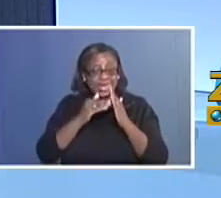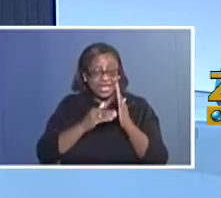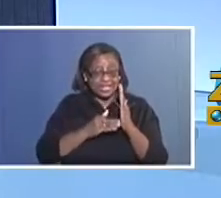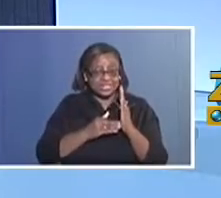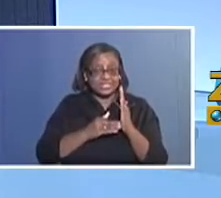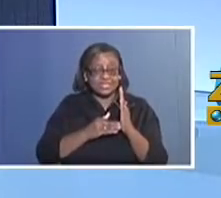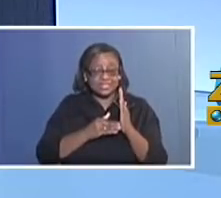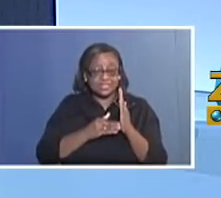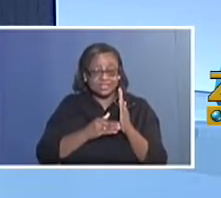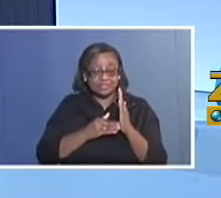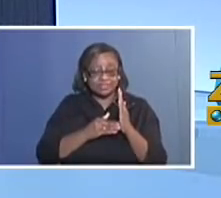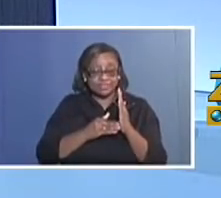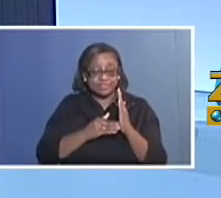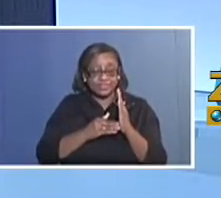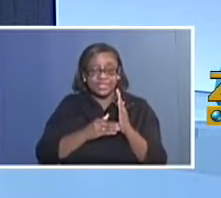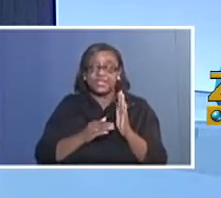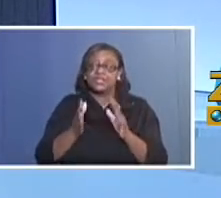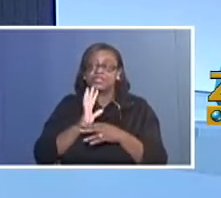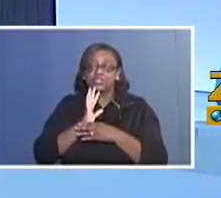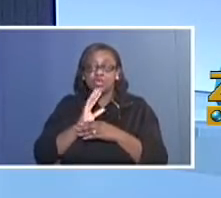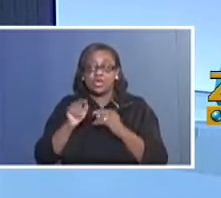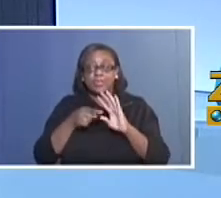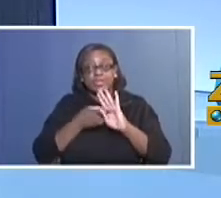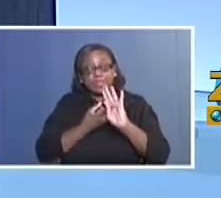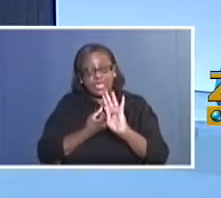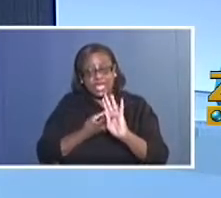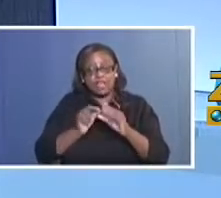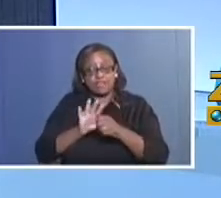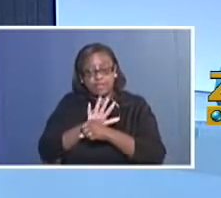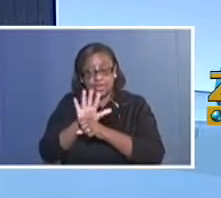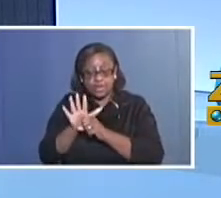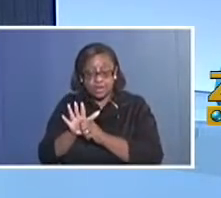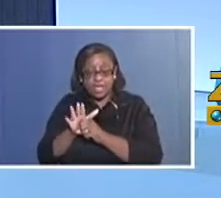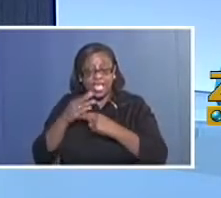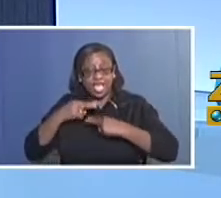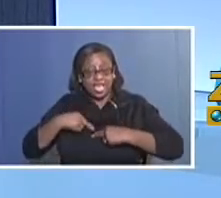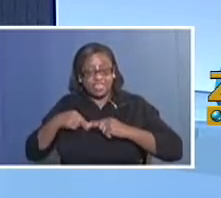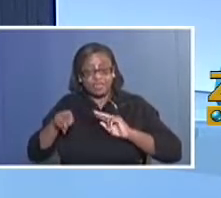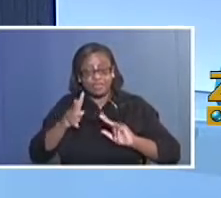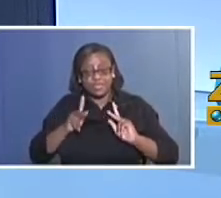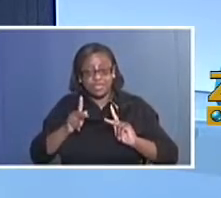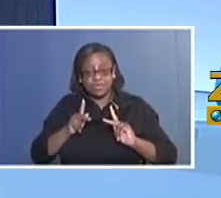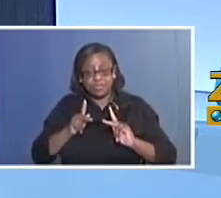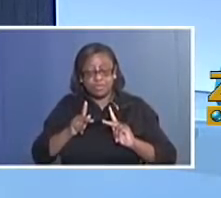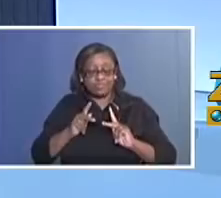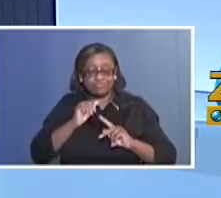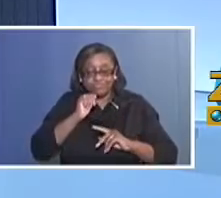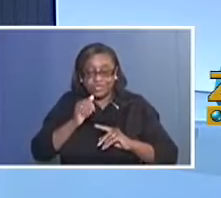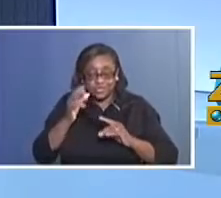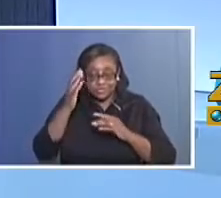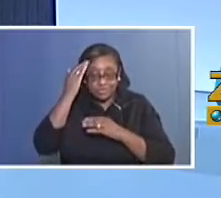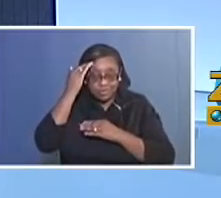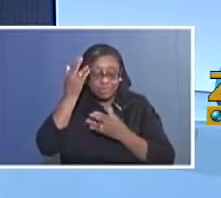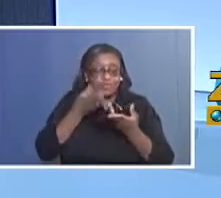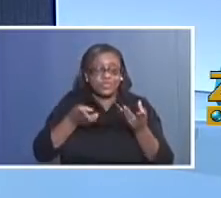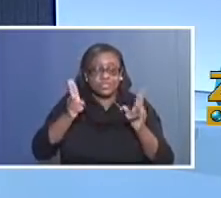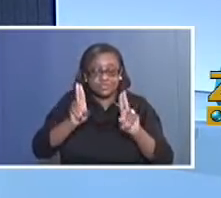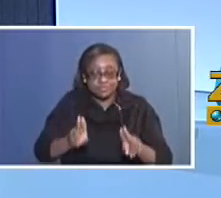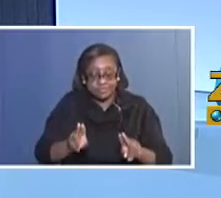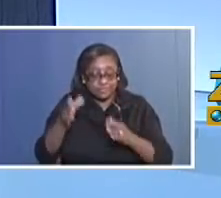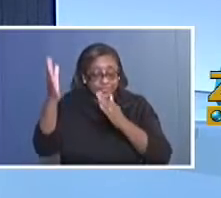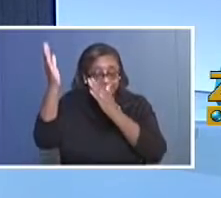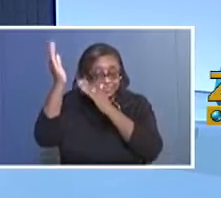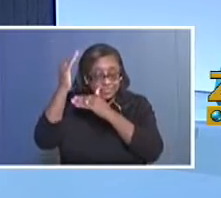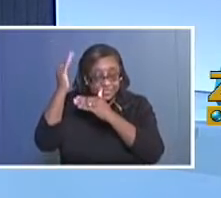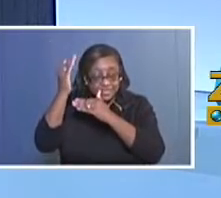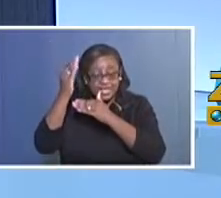takeaways from this analysis: that at the beginning of the pandemic, health workers were caught off guard and health systems were